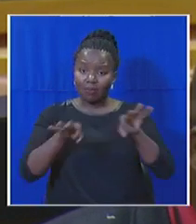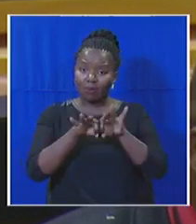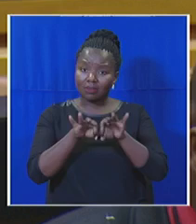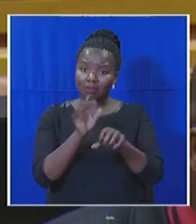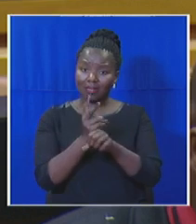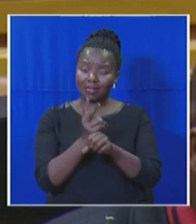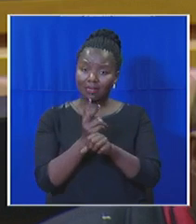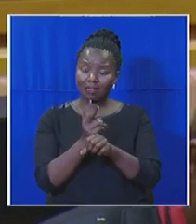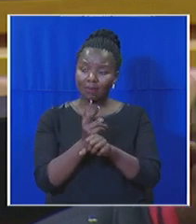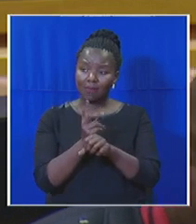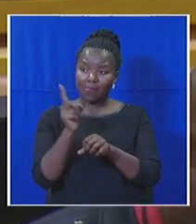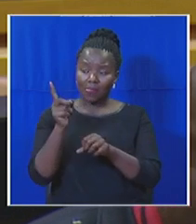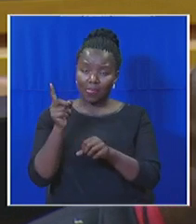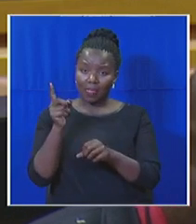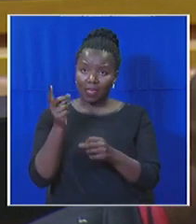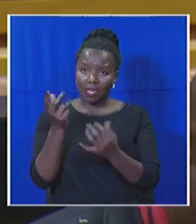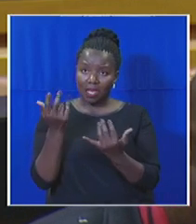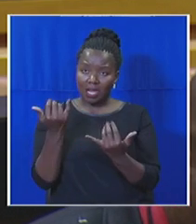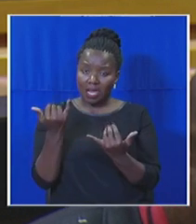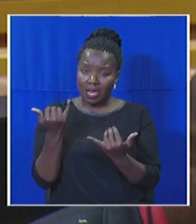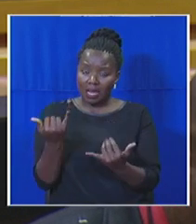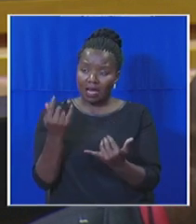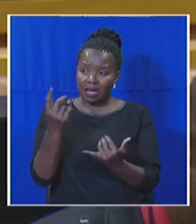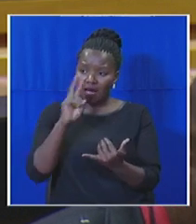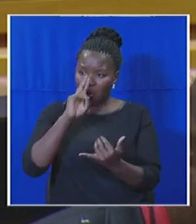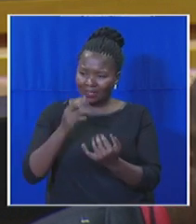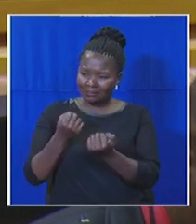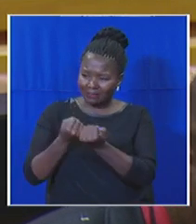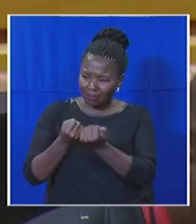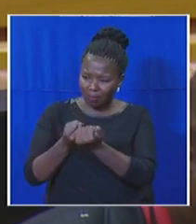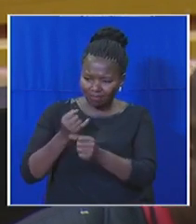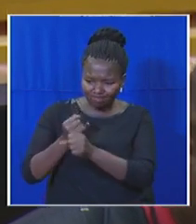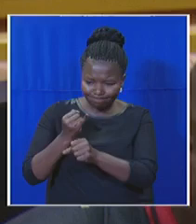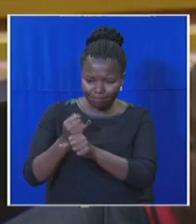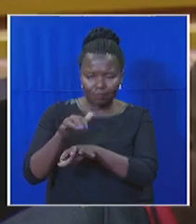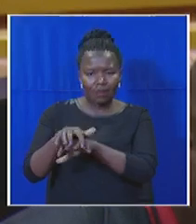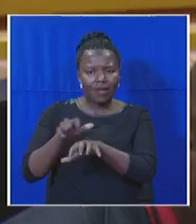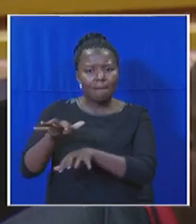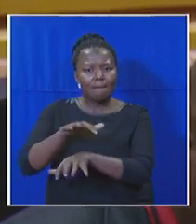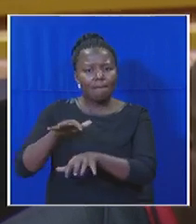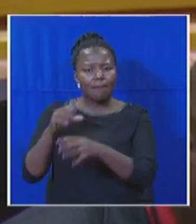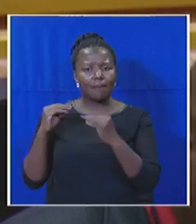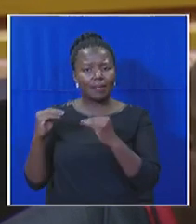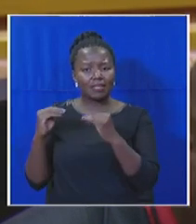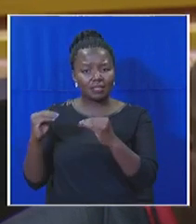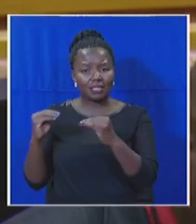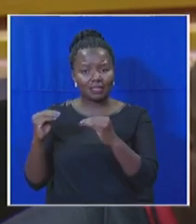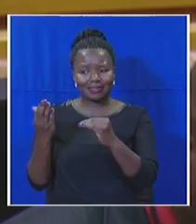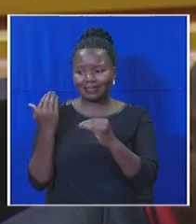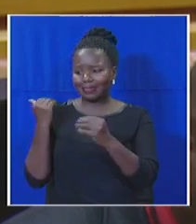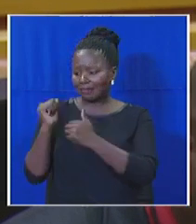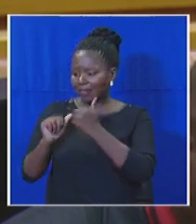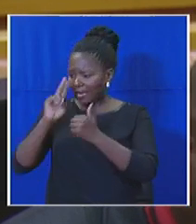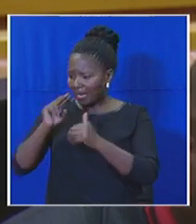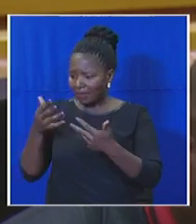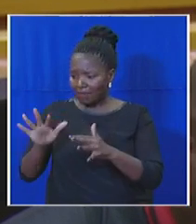support that must reach the farming community speedily. That means within a few months. You know, sir, in the past, it took up